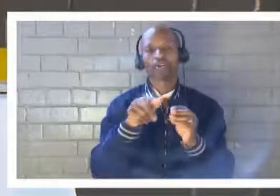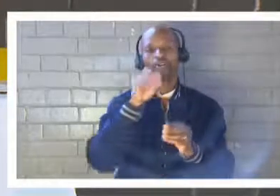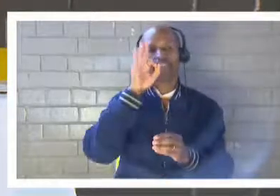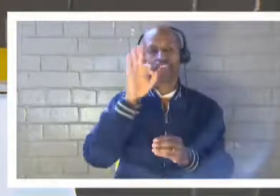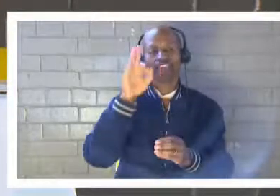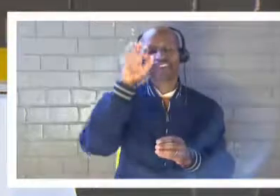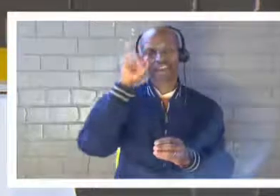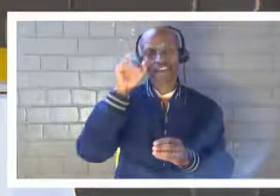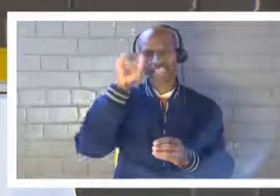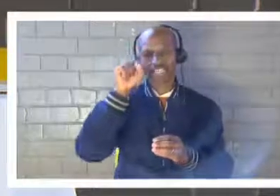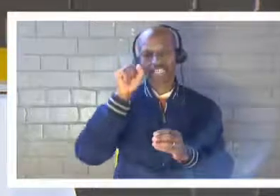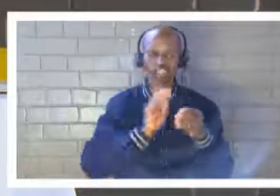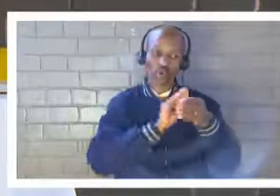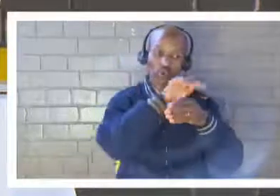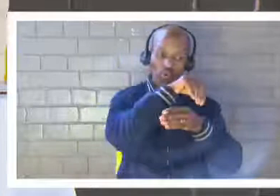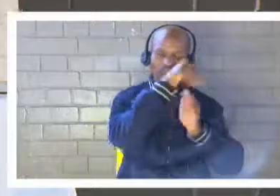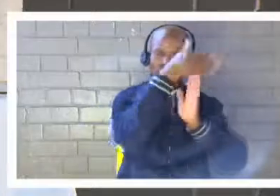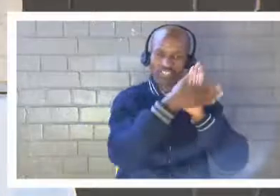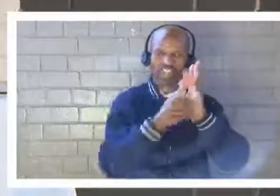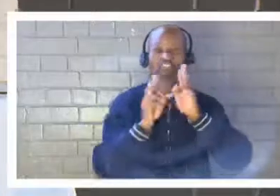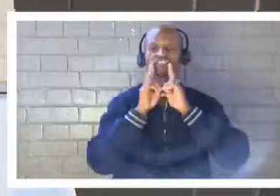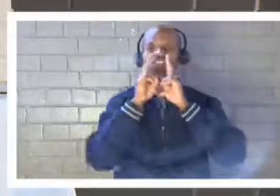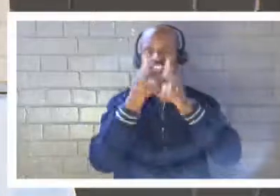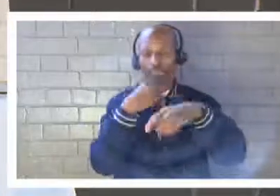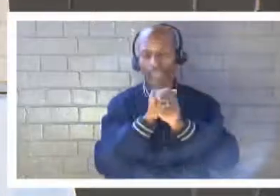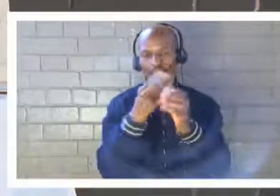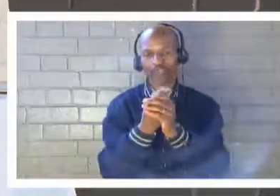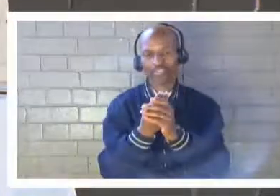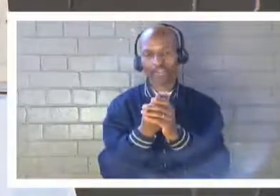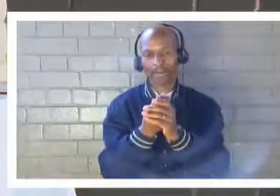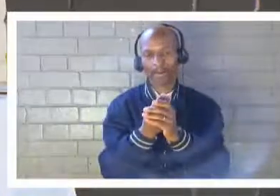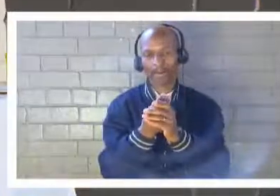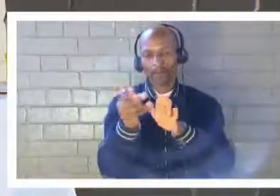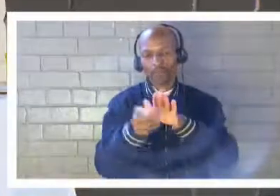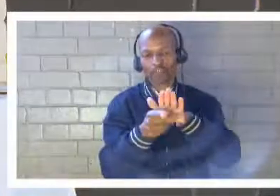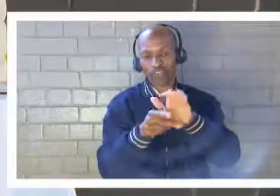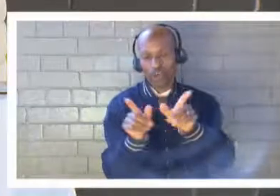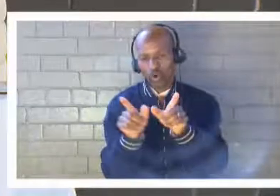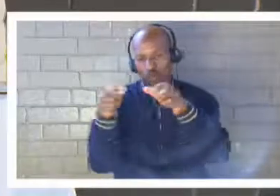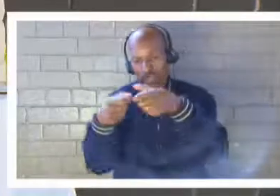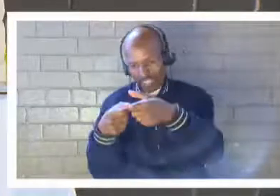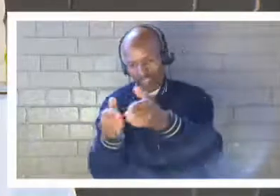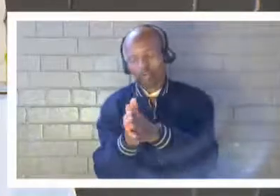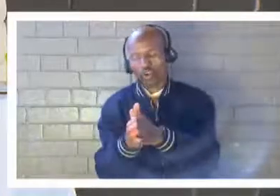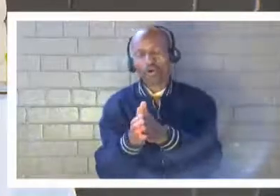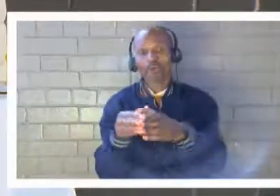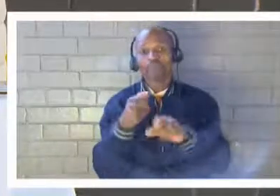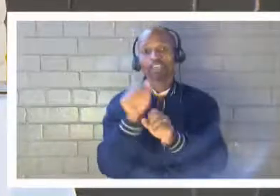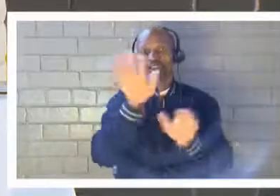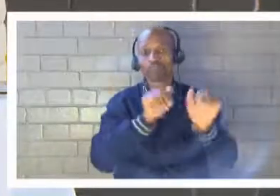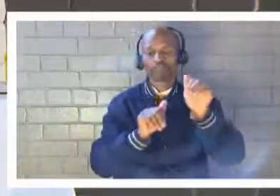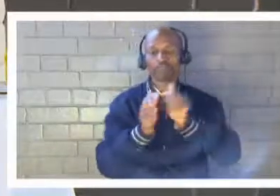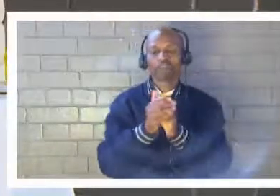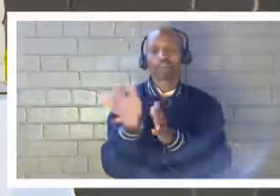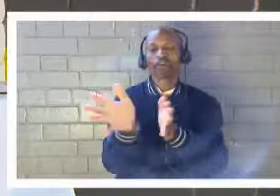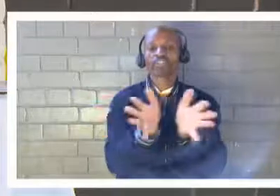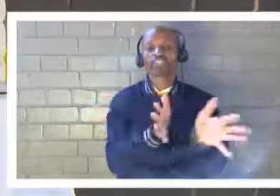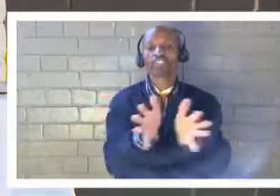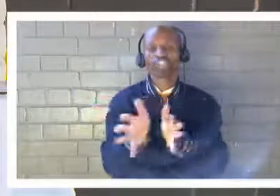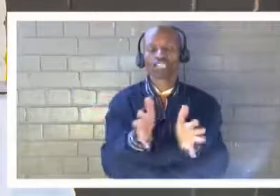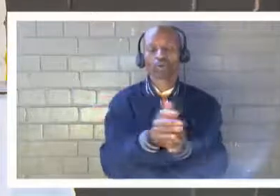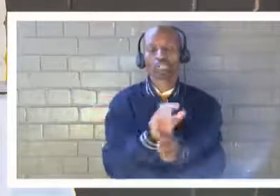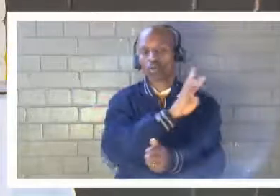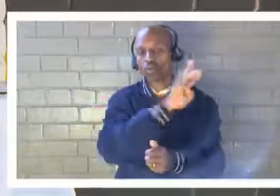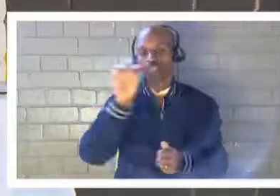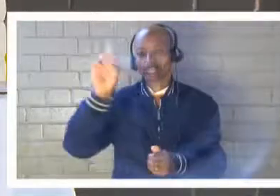FIS oversight visits that were undertaken by the Portfolio Committee, and it was on 4 facilities: Dr. Yusuf Dadu, which is in the